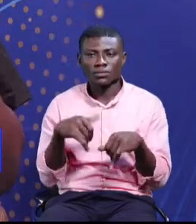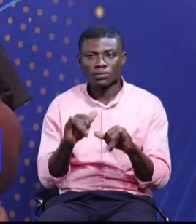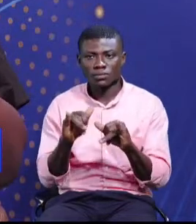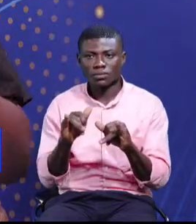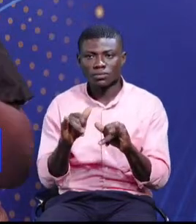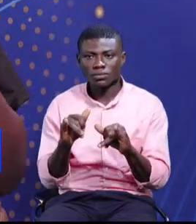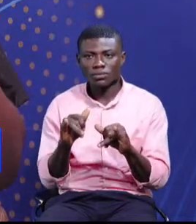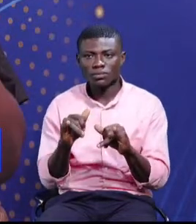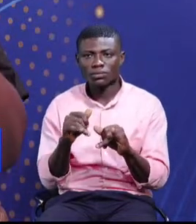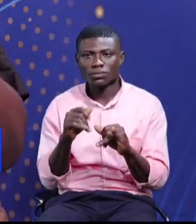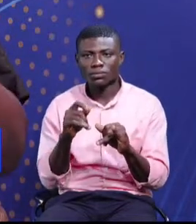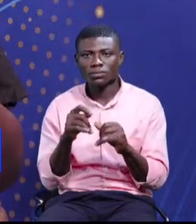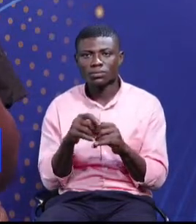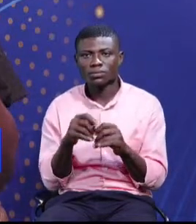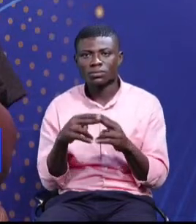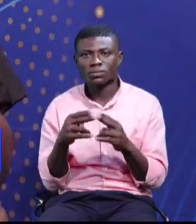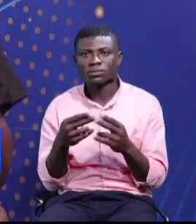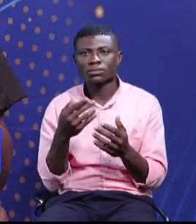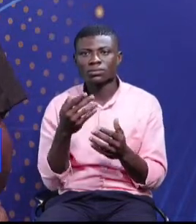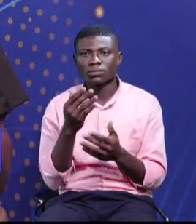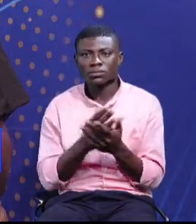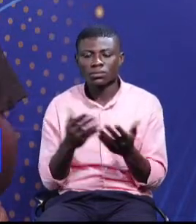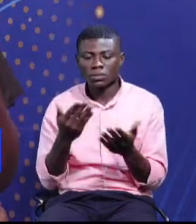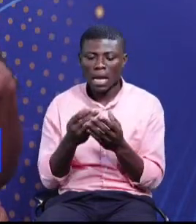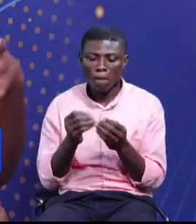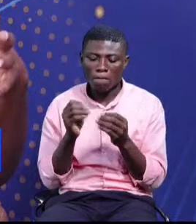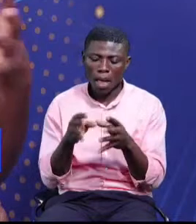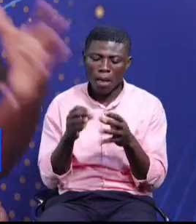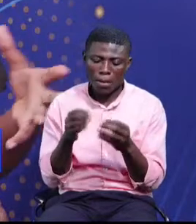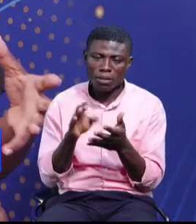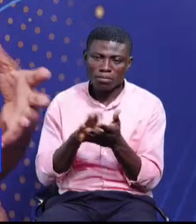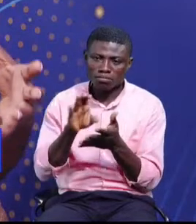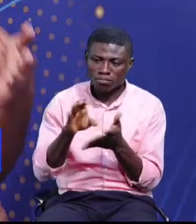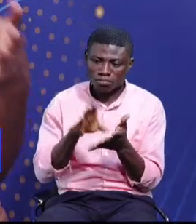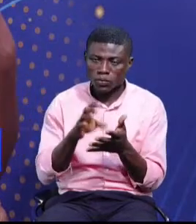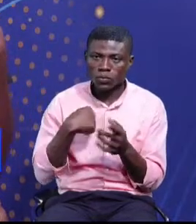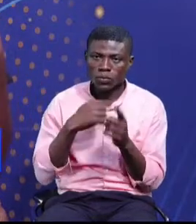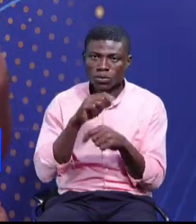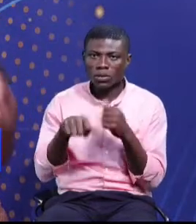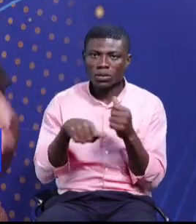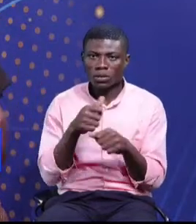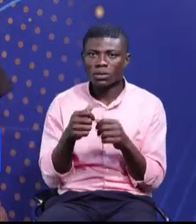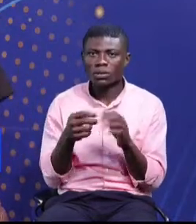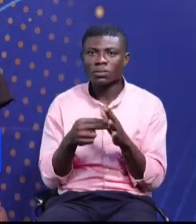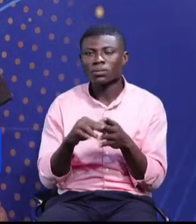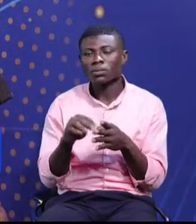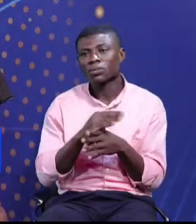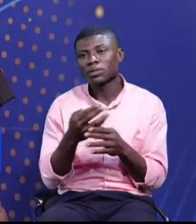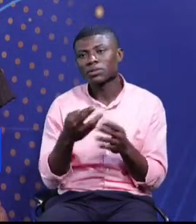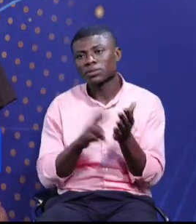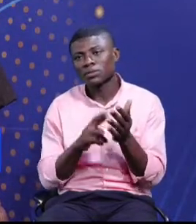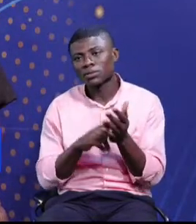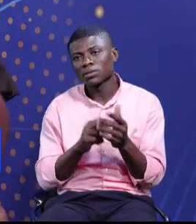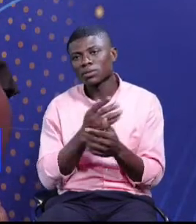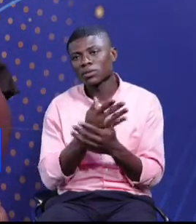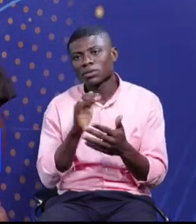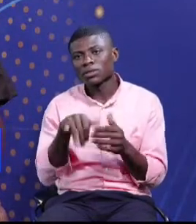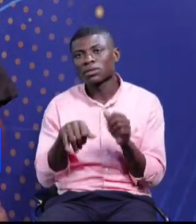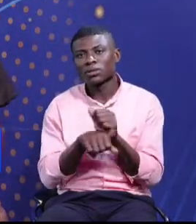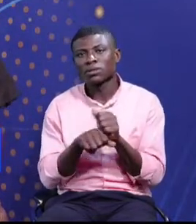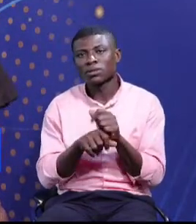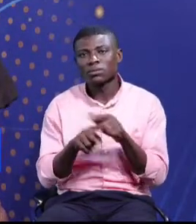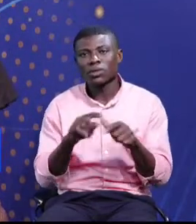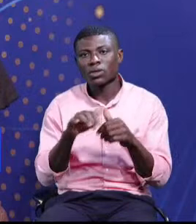know you keep on pumping in so much money, because you know we've spoken about the business registration elements of it, but